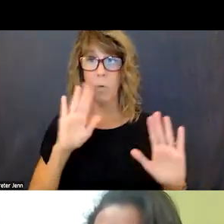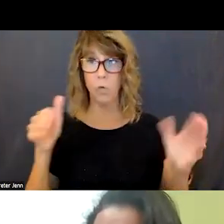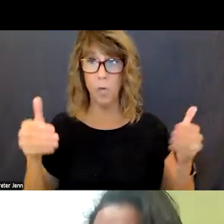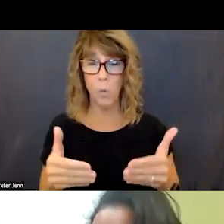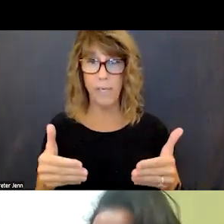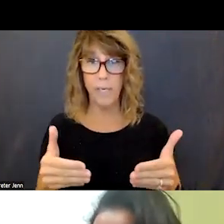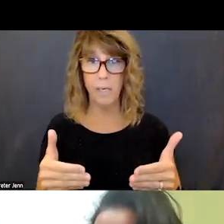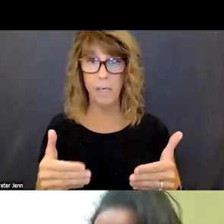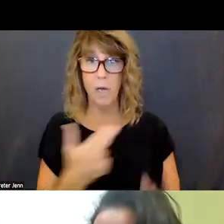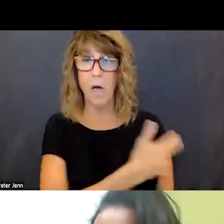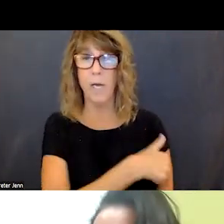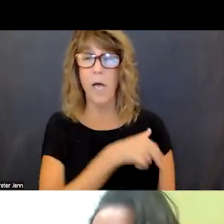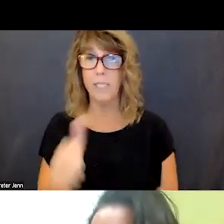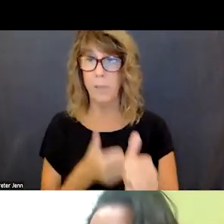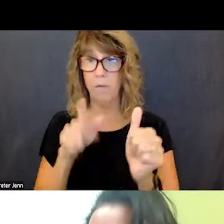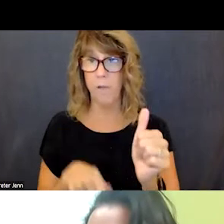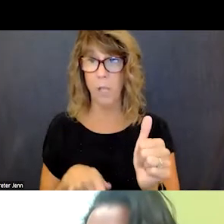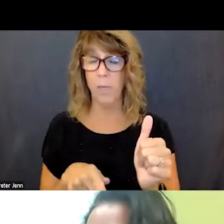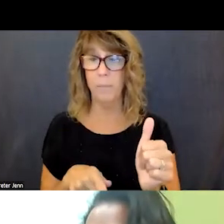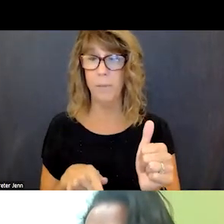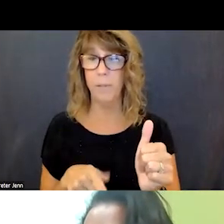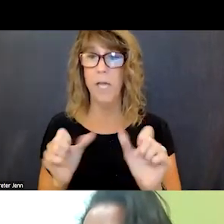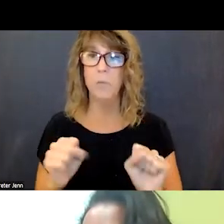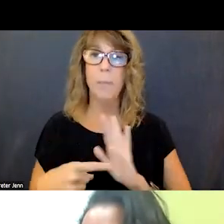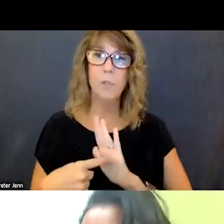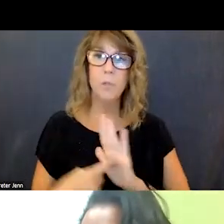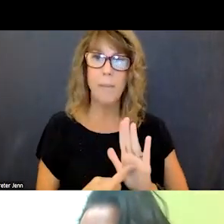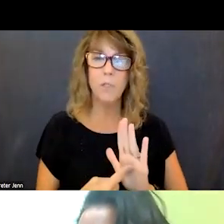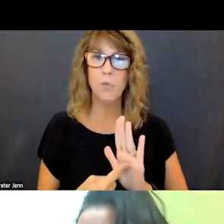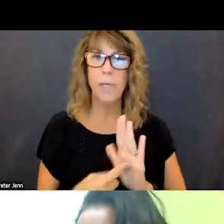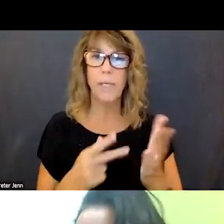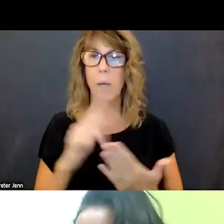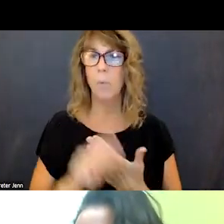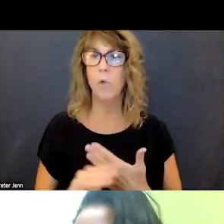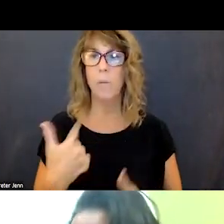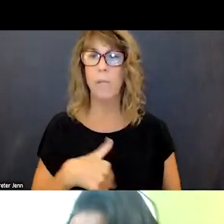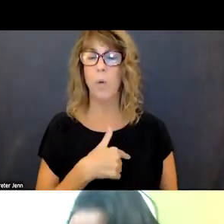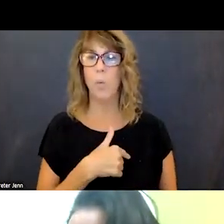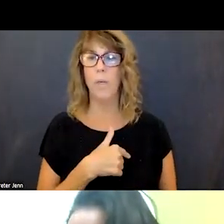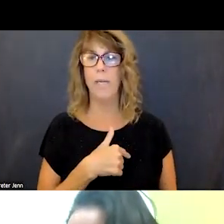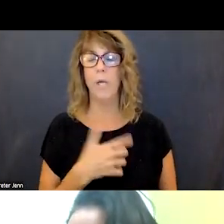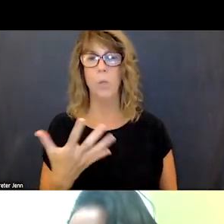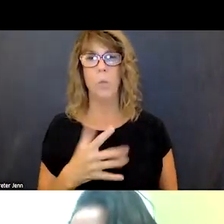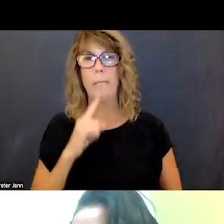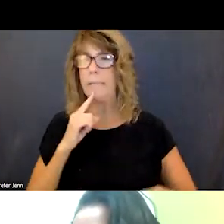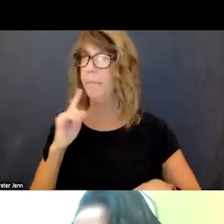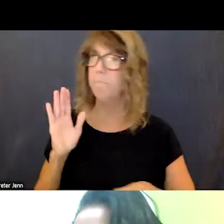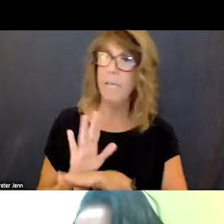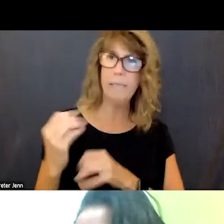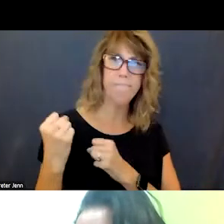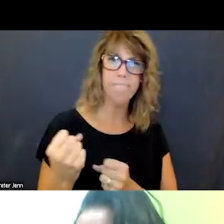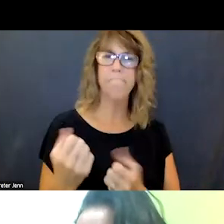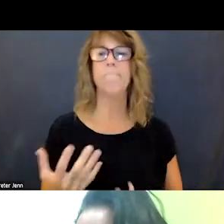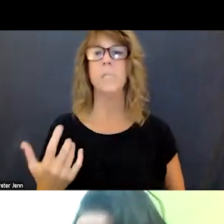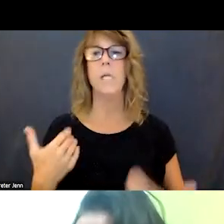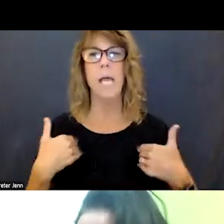on hospital follow-up to demonstrate a program that we are deeply committed to and have